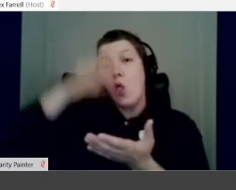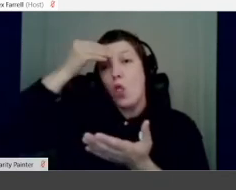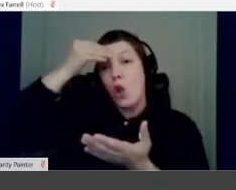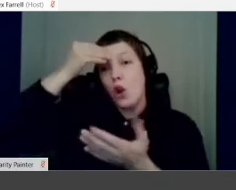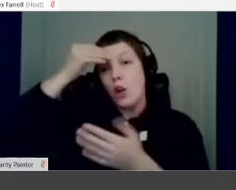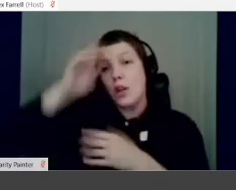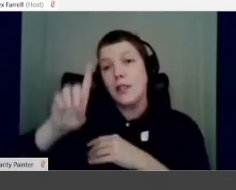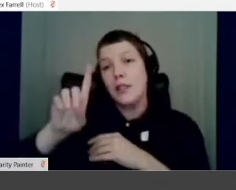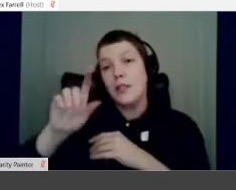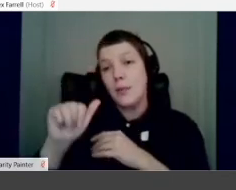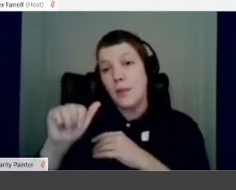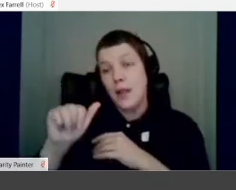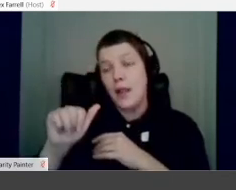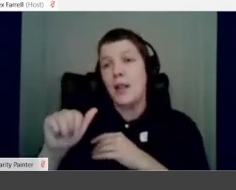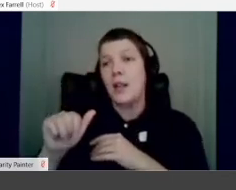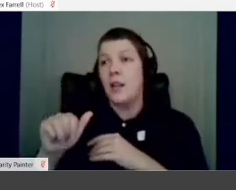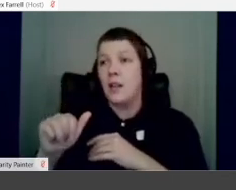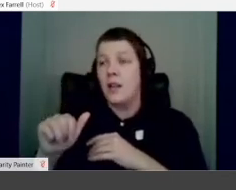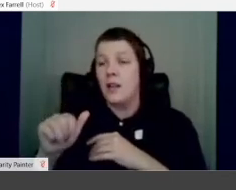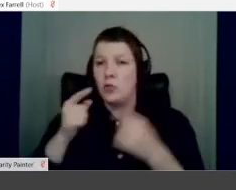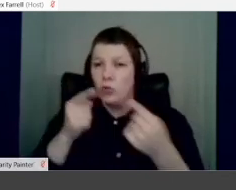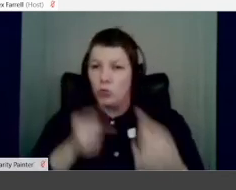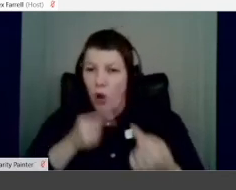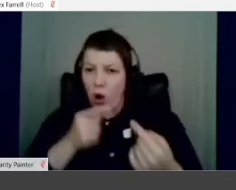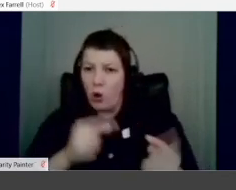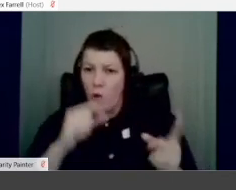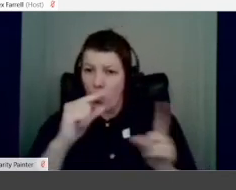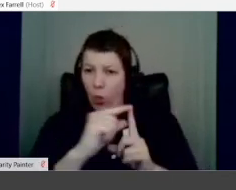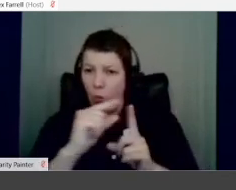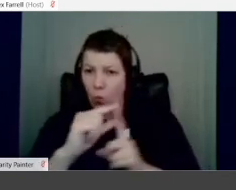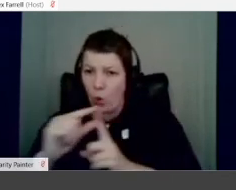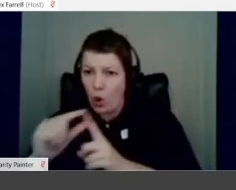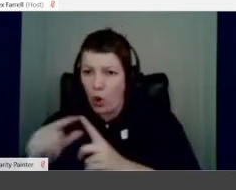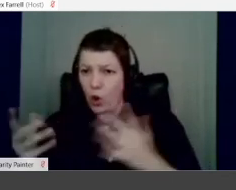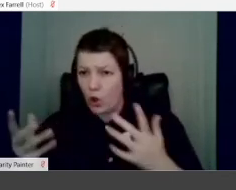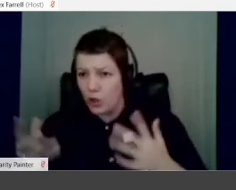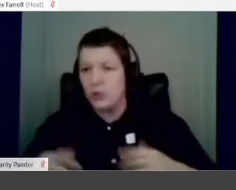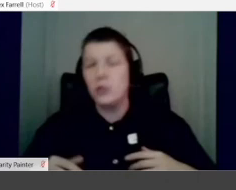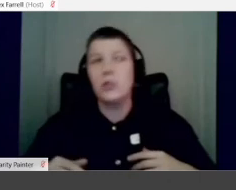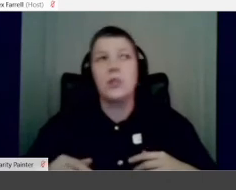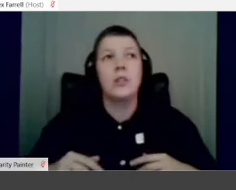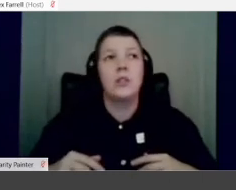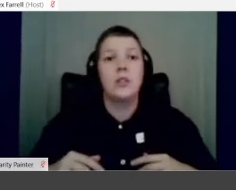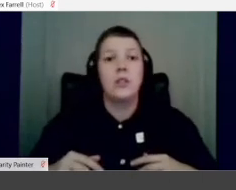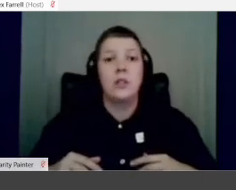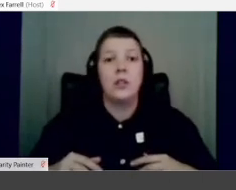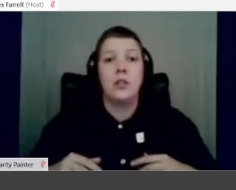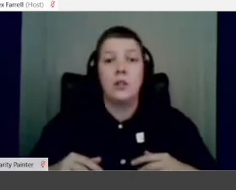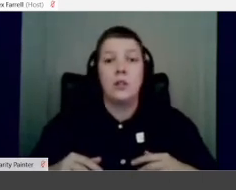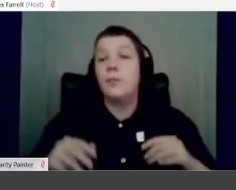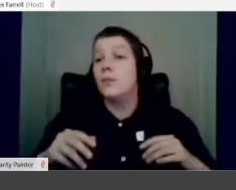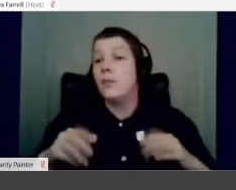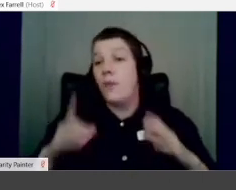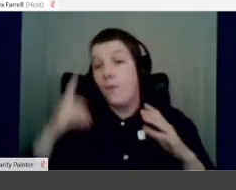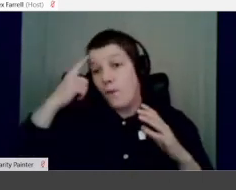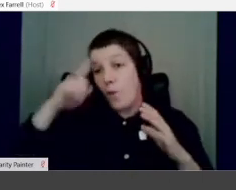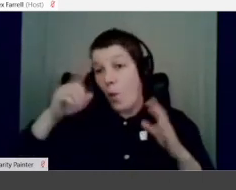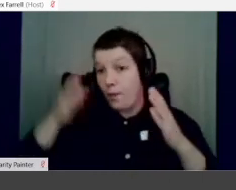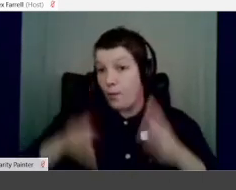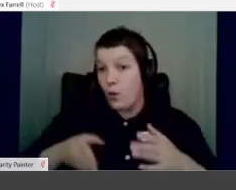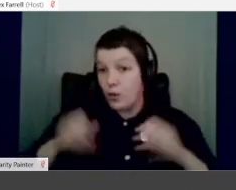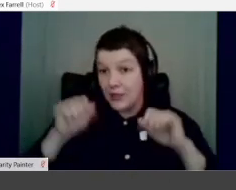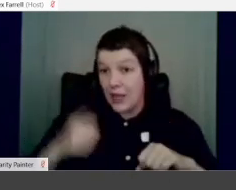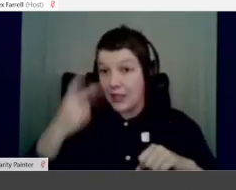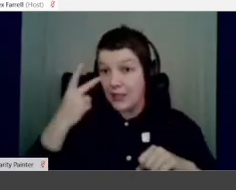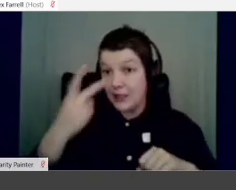simple things that you can do. And again, this is for someone that is sighted. You can, use the